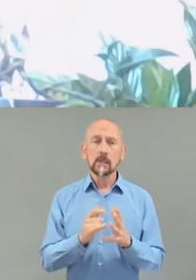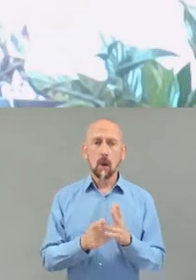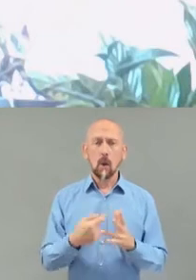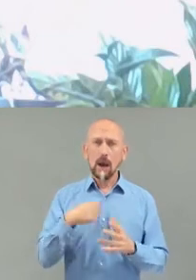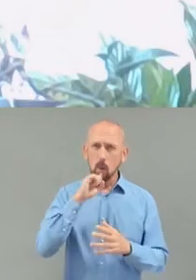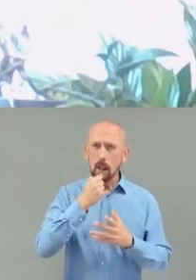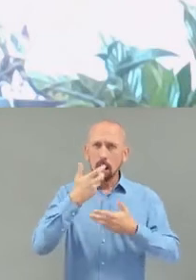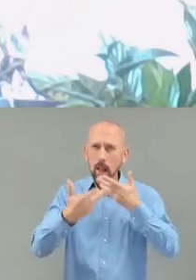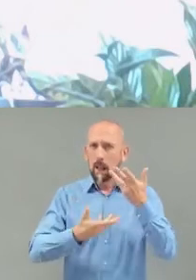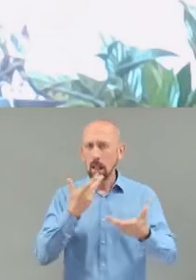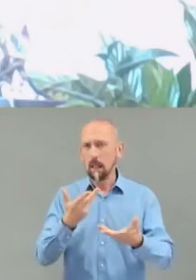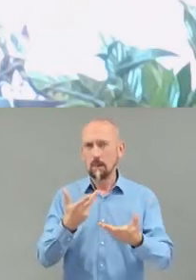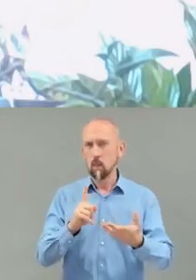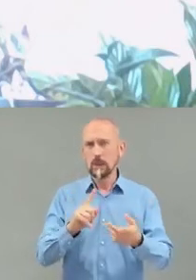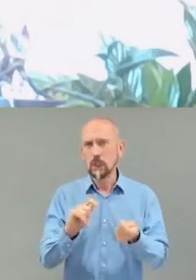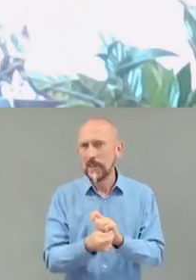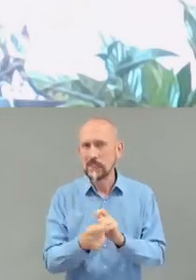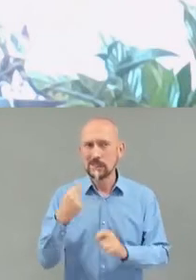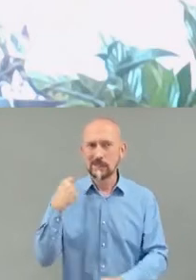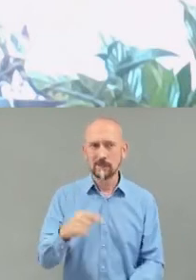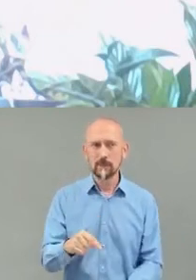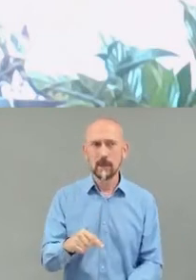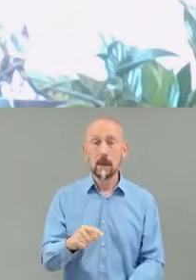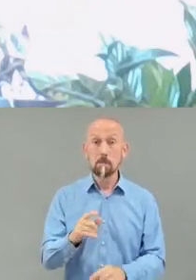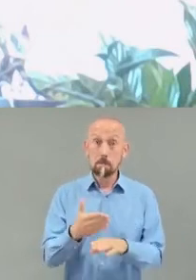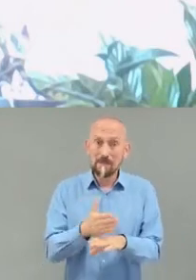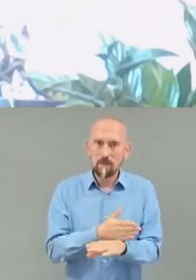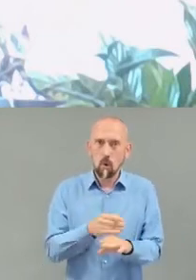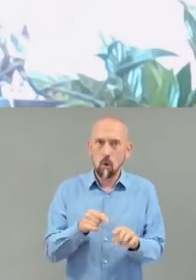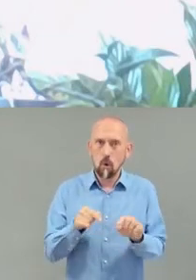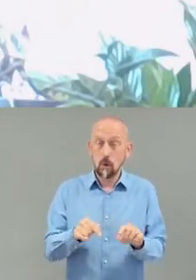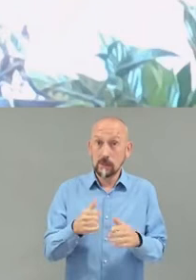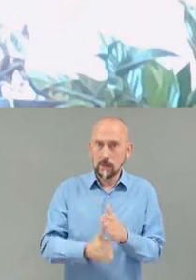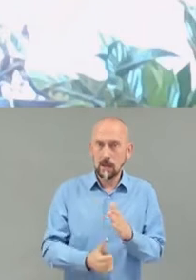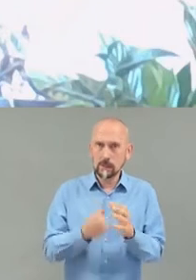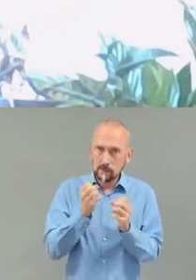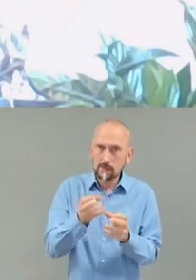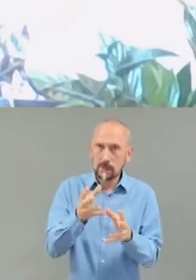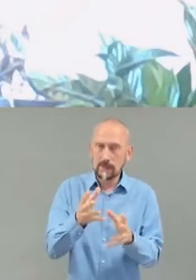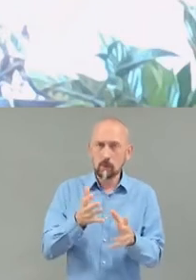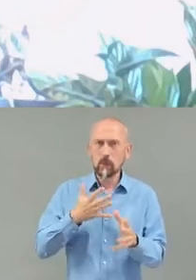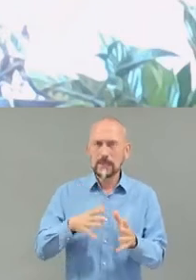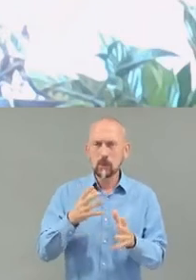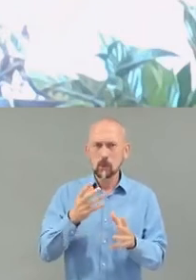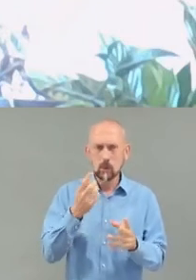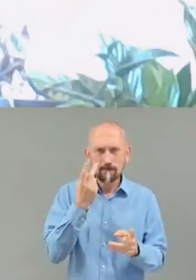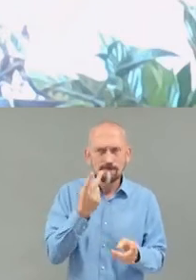that are taking place, it's necessary to take stock and garner some understanding of past